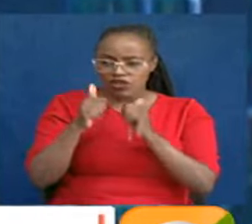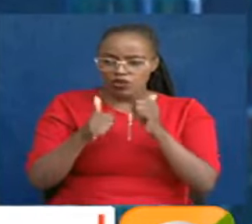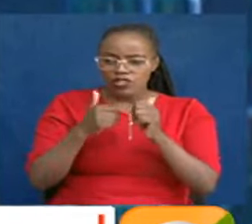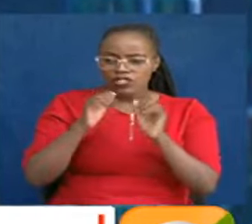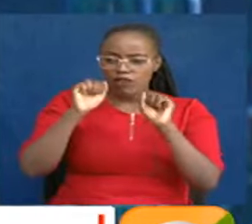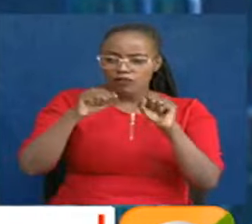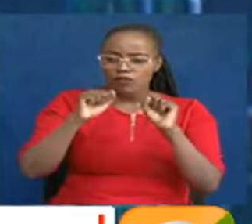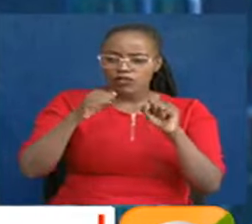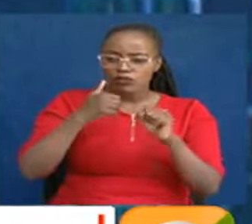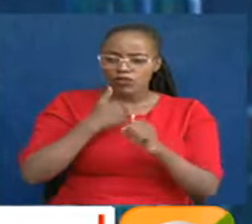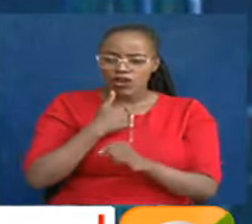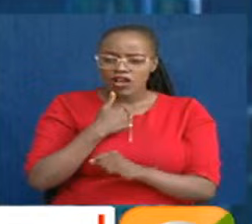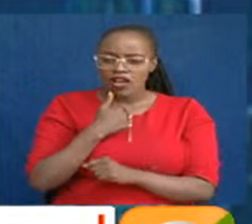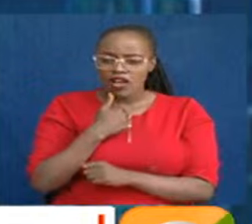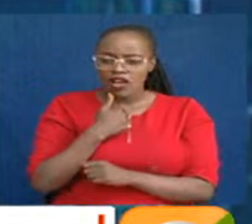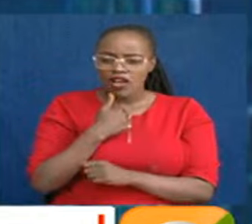about